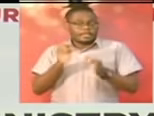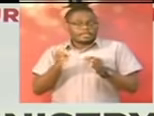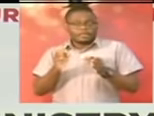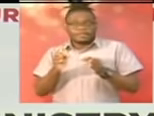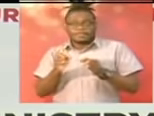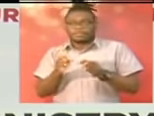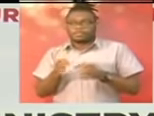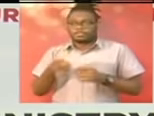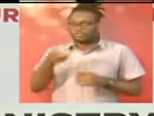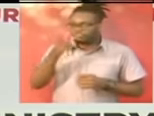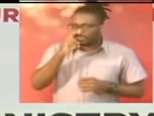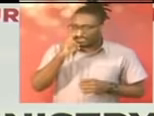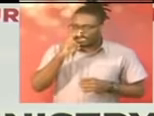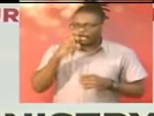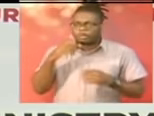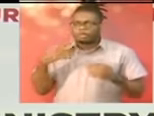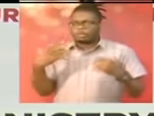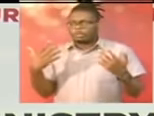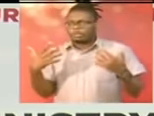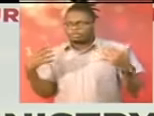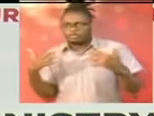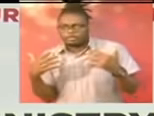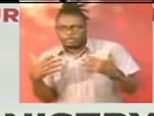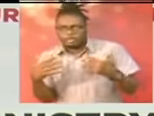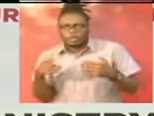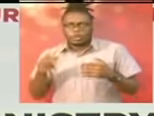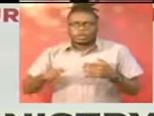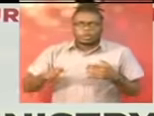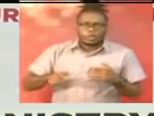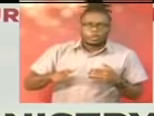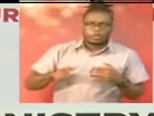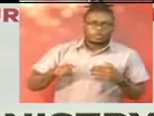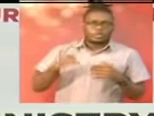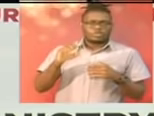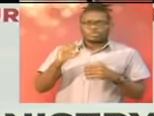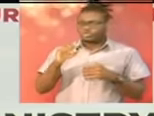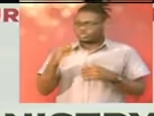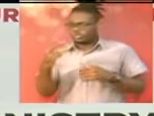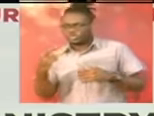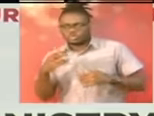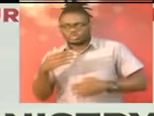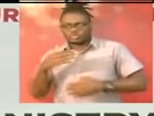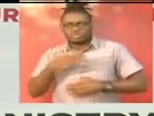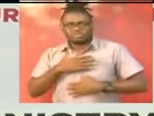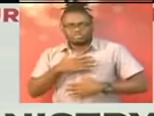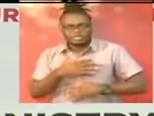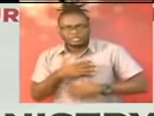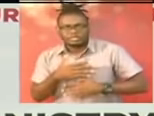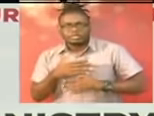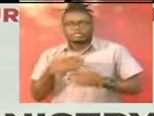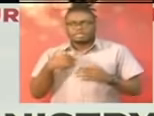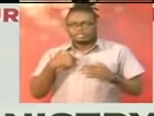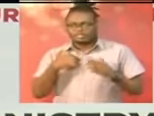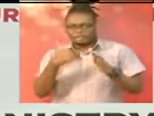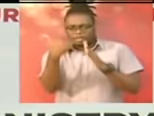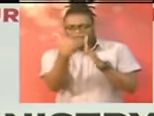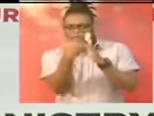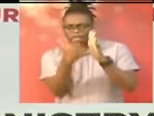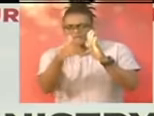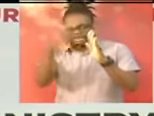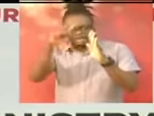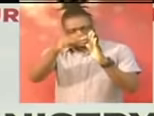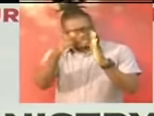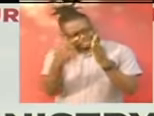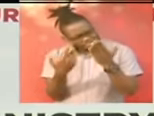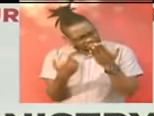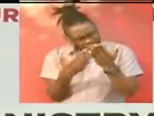or low oxygen levels or any of those things. So it's not a specific list that we can say, okay, checklist these 3 things, and now you're going